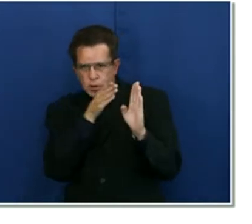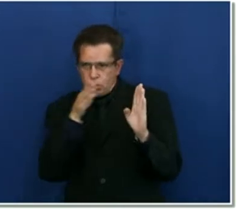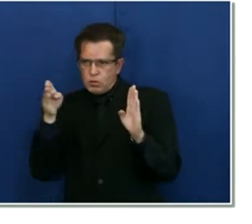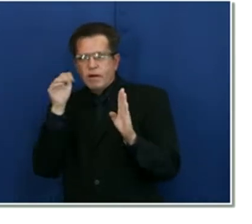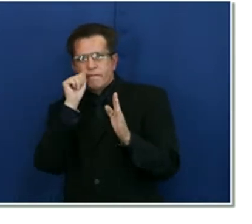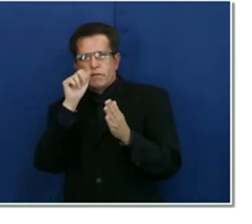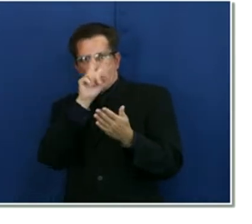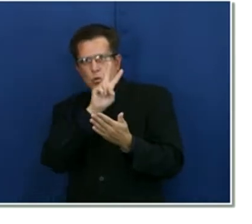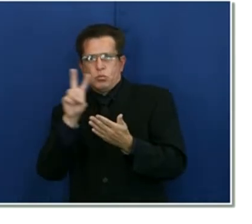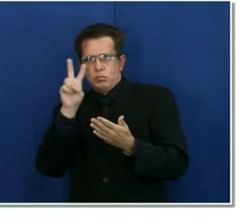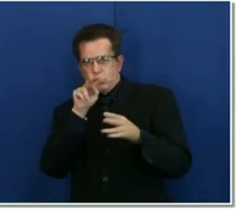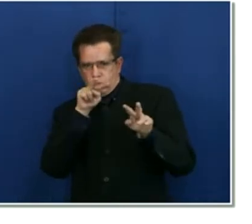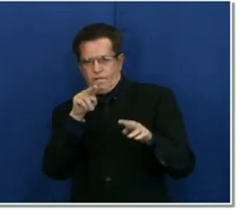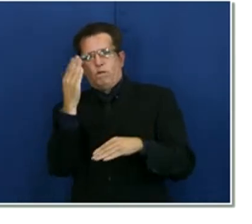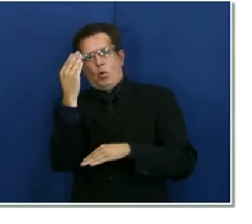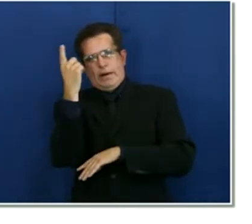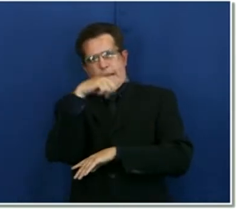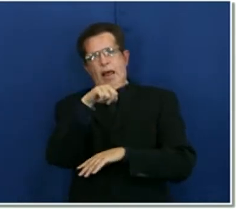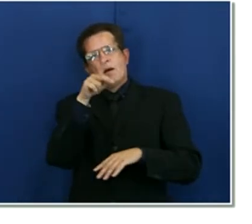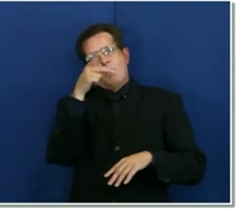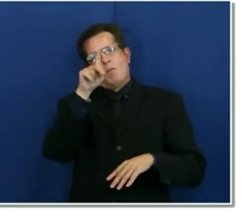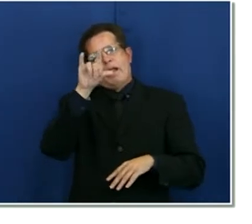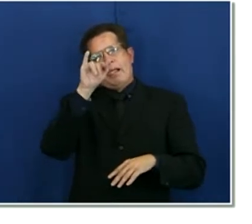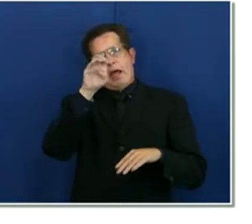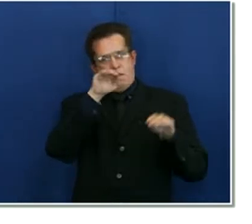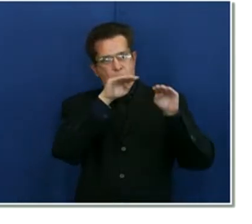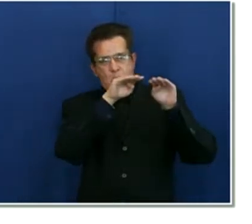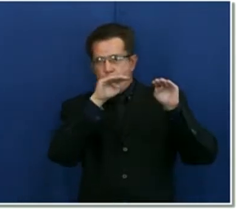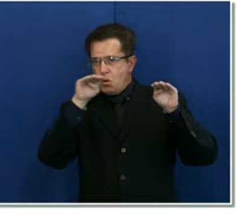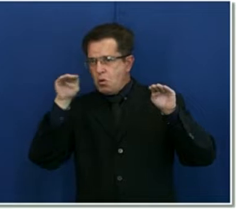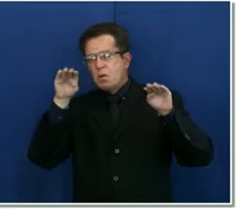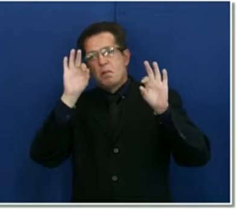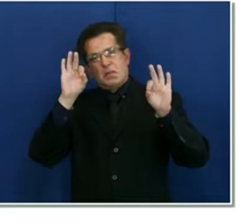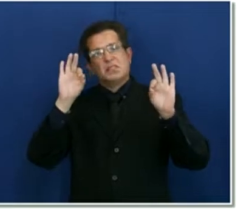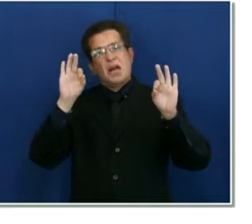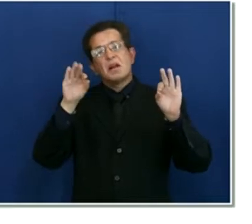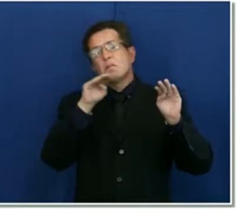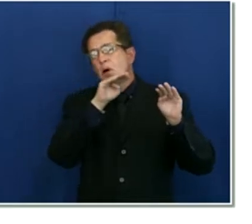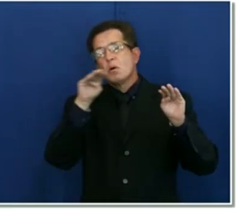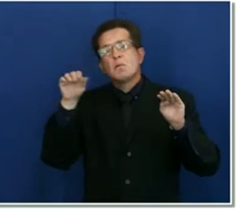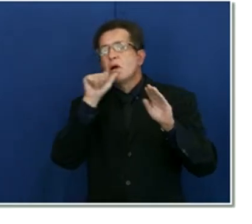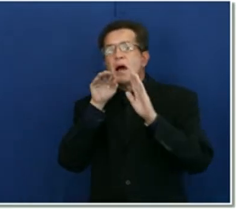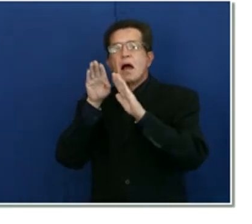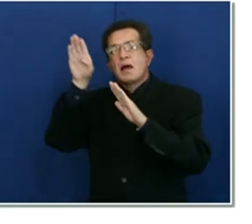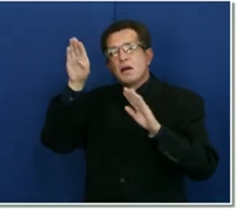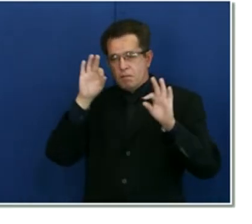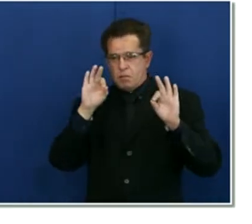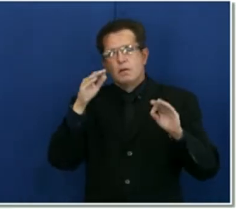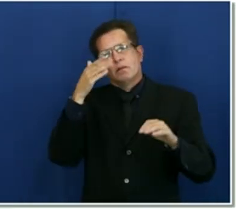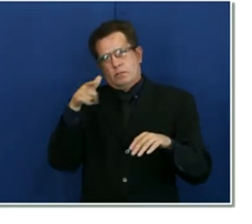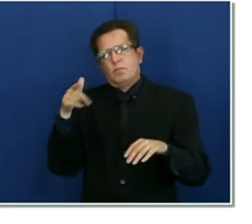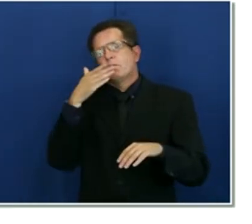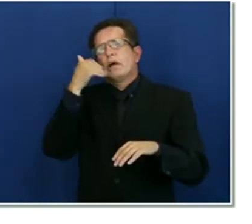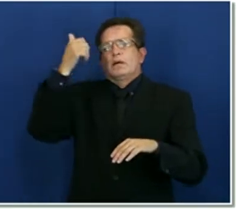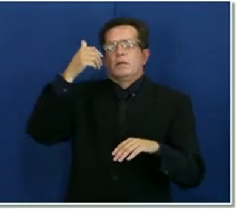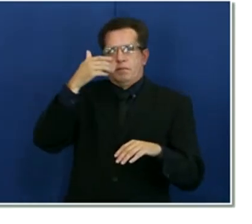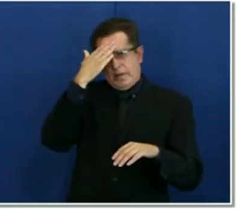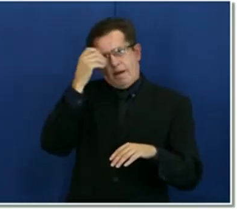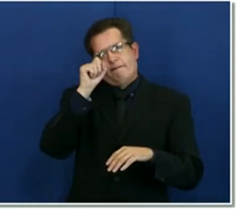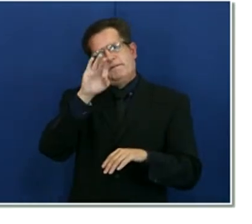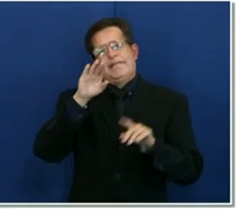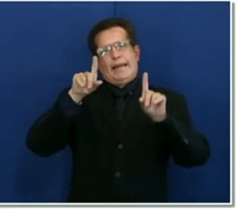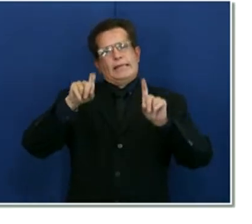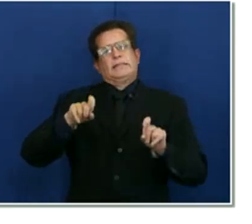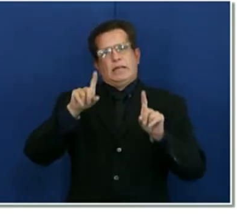trending up ever so slightly, but generally holding steady, in large part due to the significant increase in testing, which you see